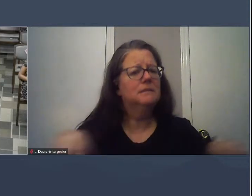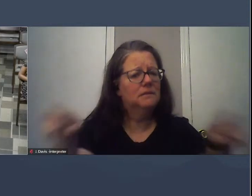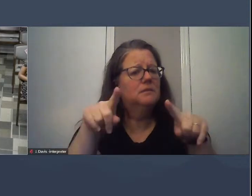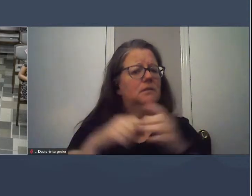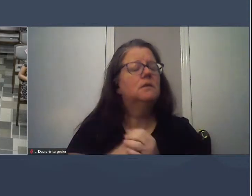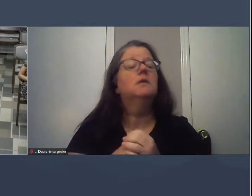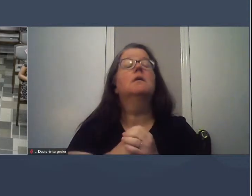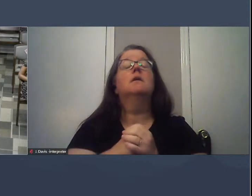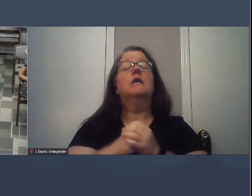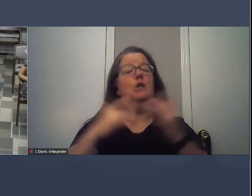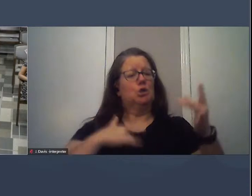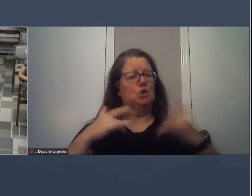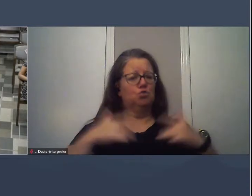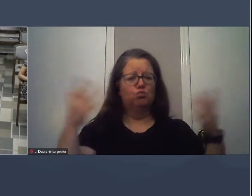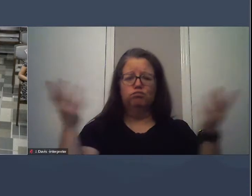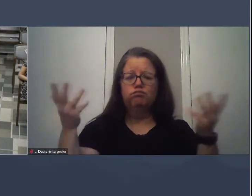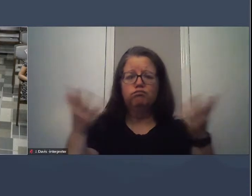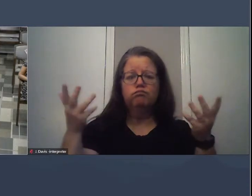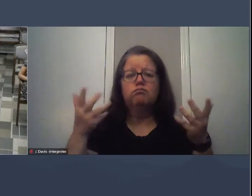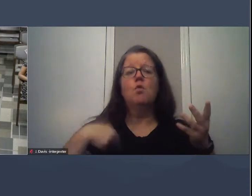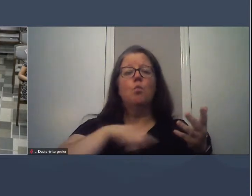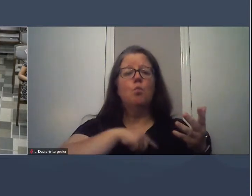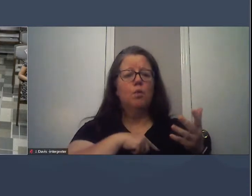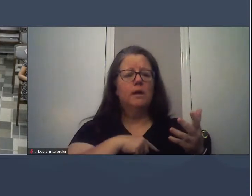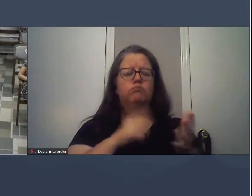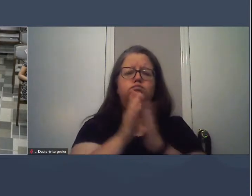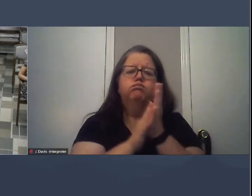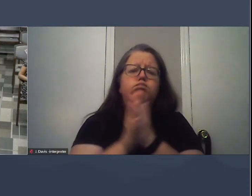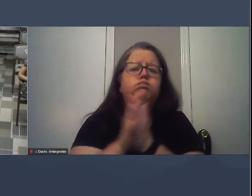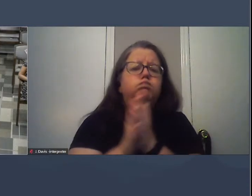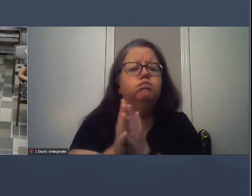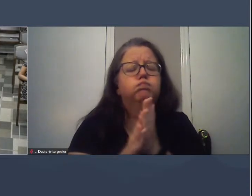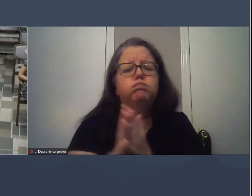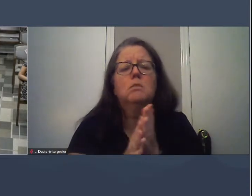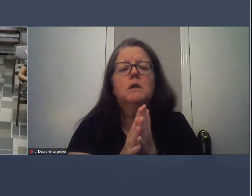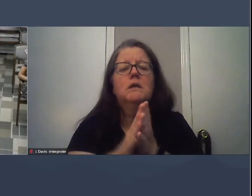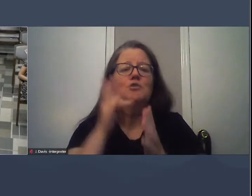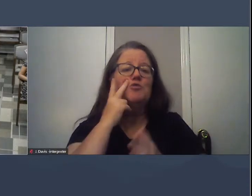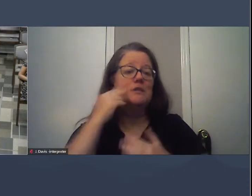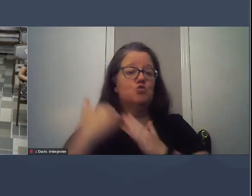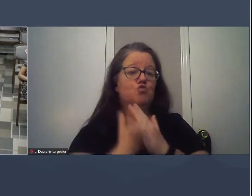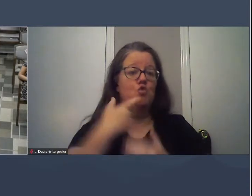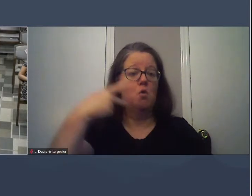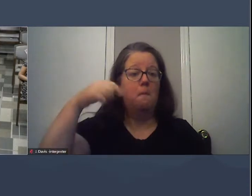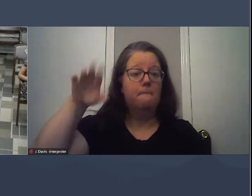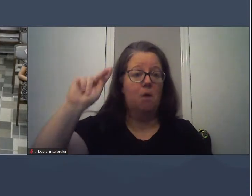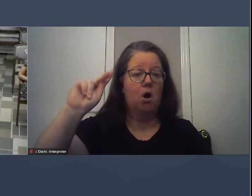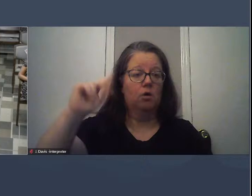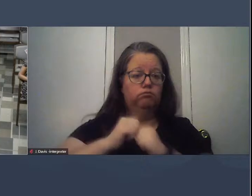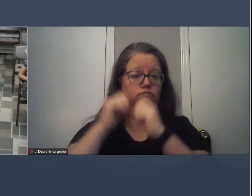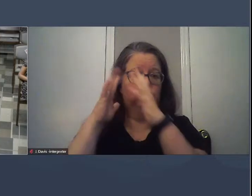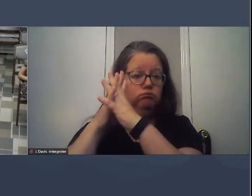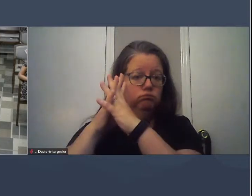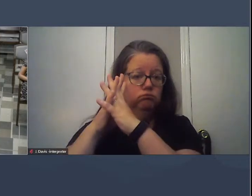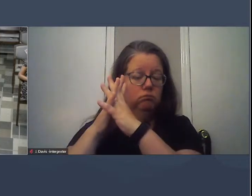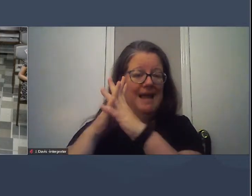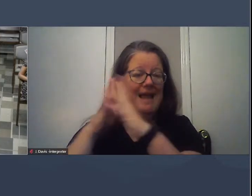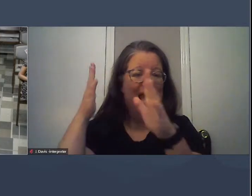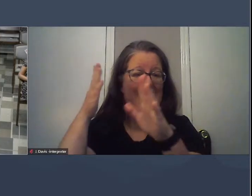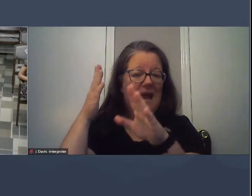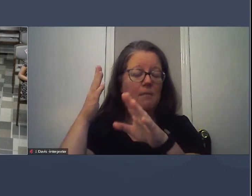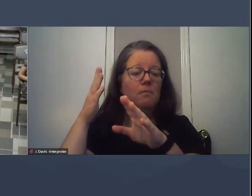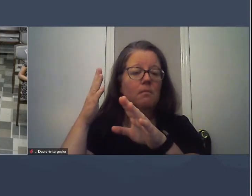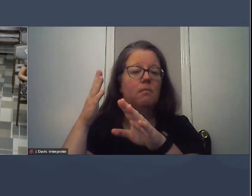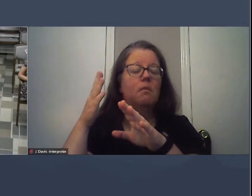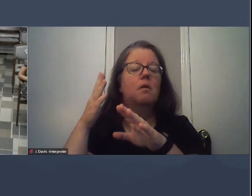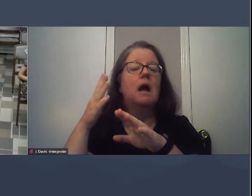The concern here, we were very anxious about seeing a new park come to fruition after the park was shown